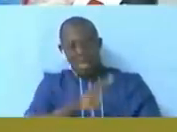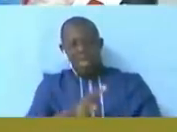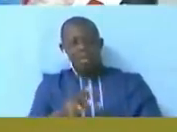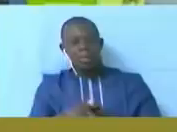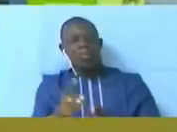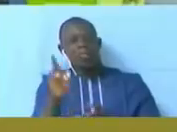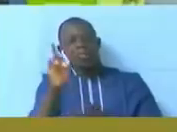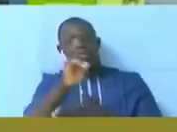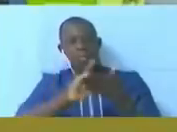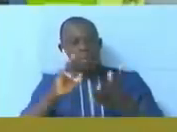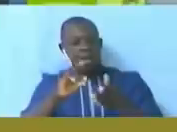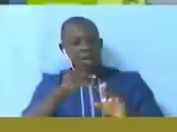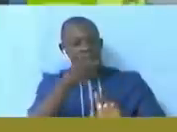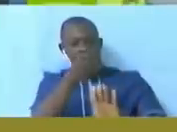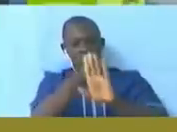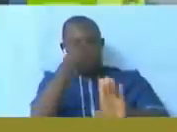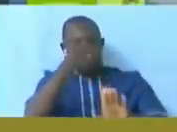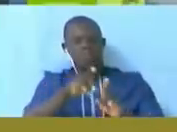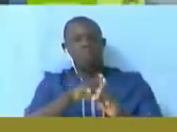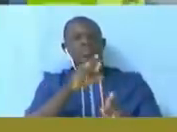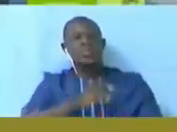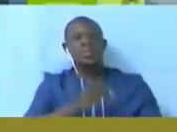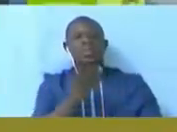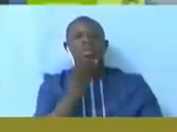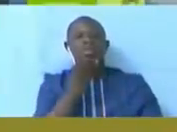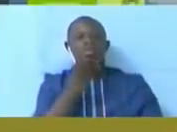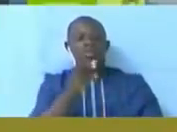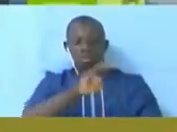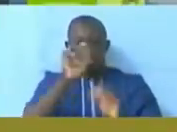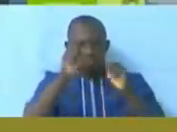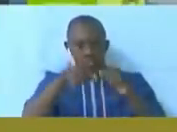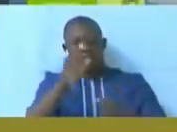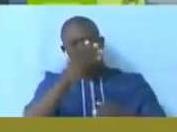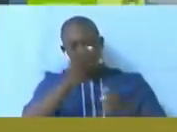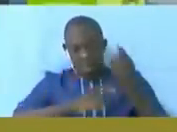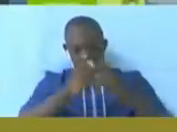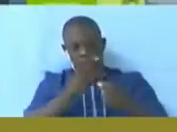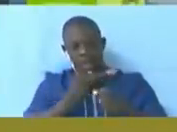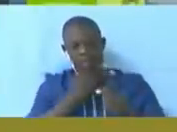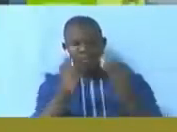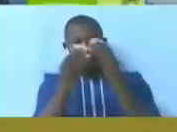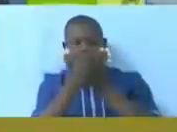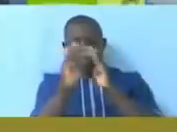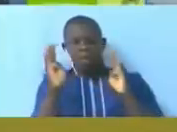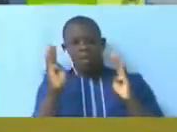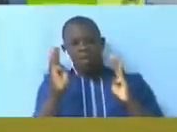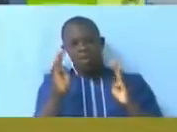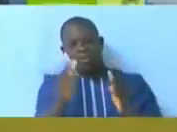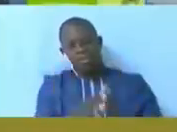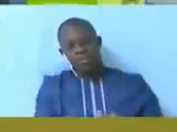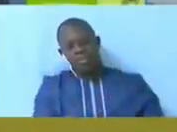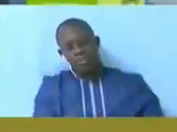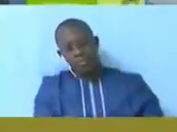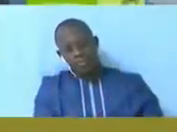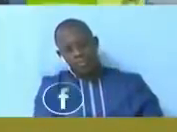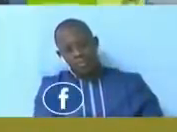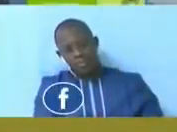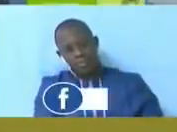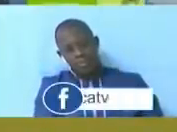bail from the gam doko yo lua bunda min londi wanyama yo min fale wanyama ya kele pour Mr. Dabo na monyoli